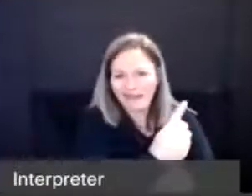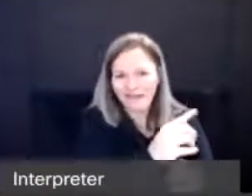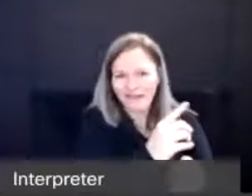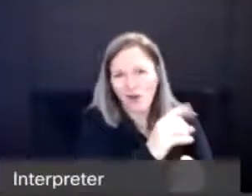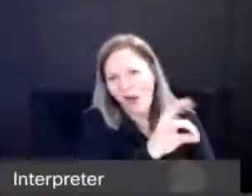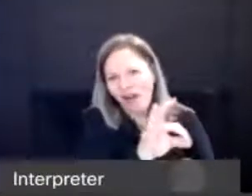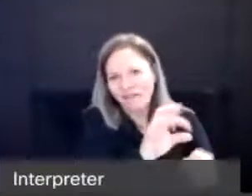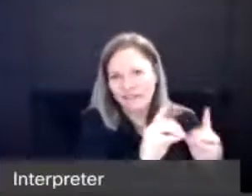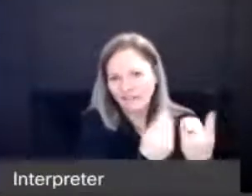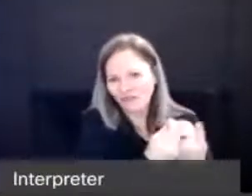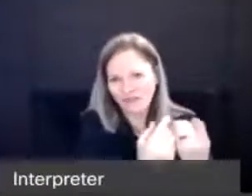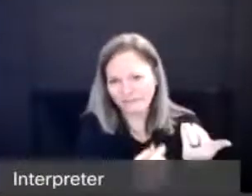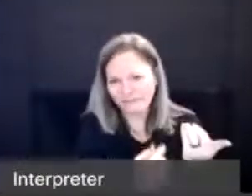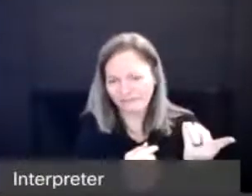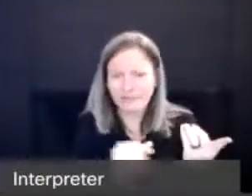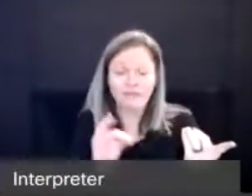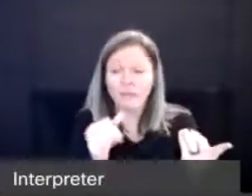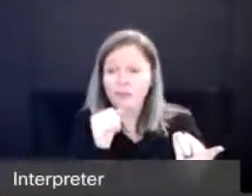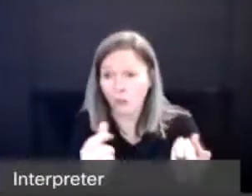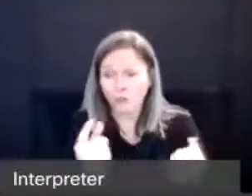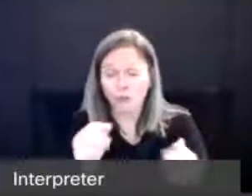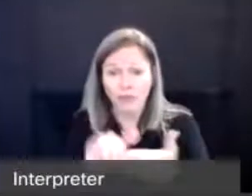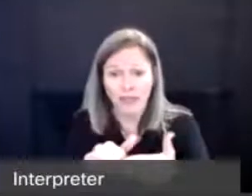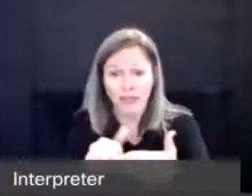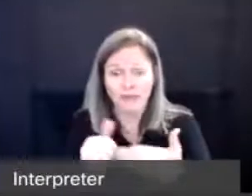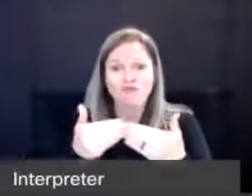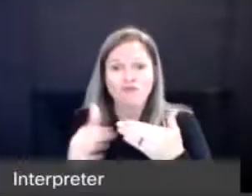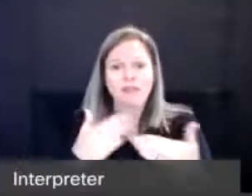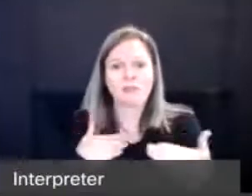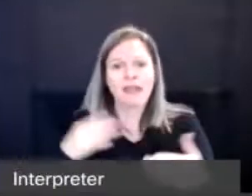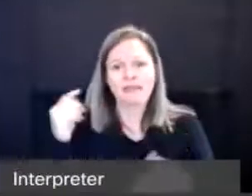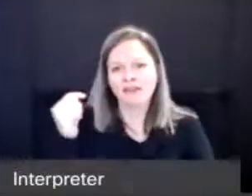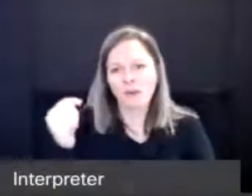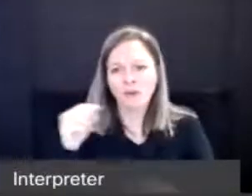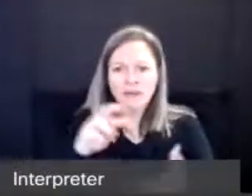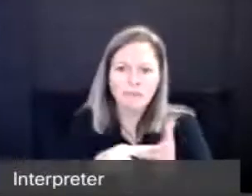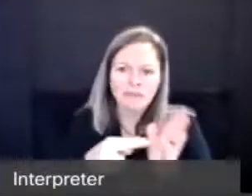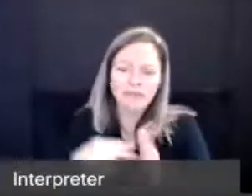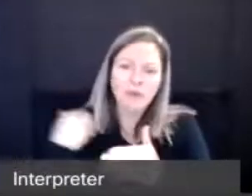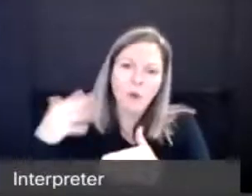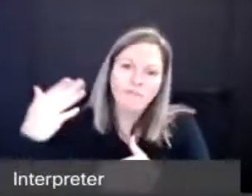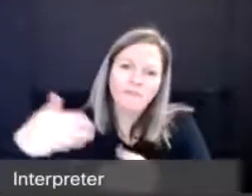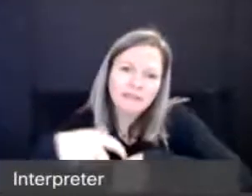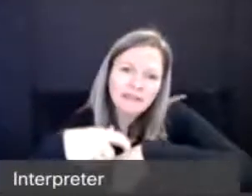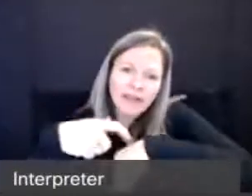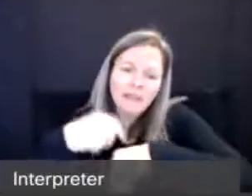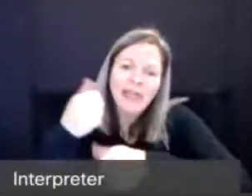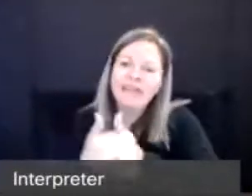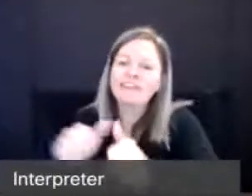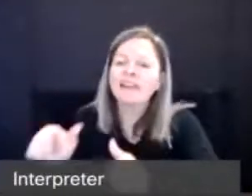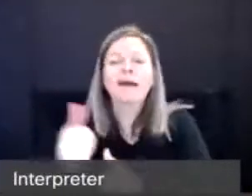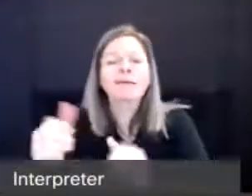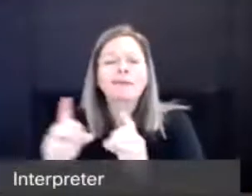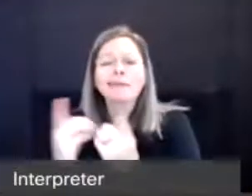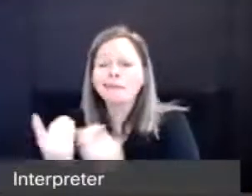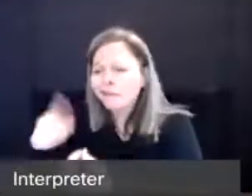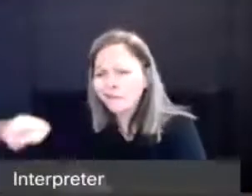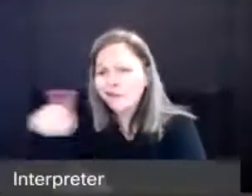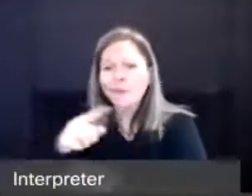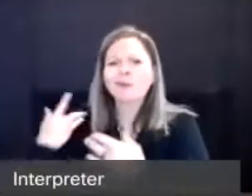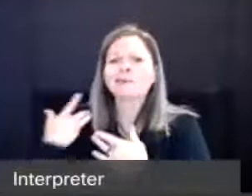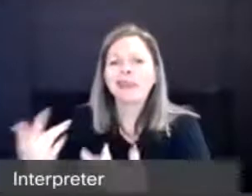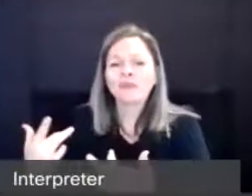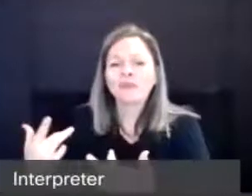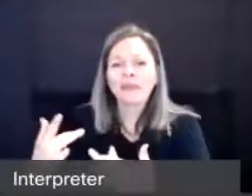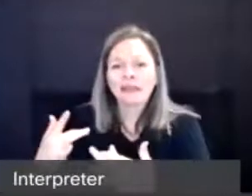don't do that, what the rest of my testimony says is, it just means that over time, every other district will tend to get less